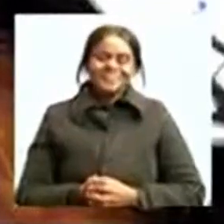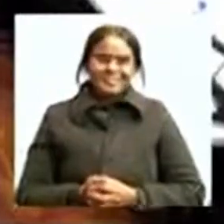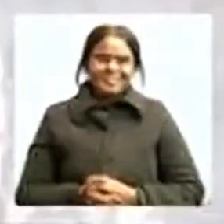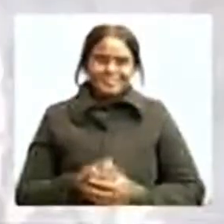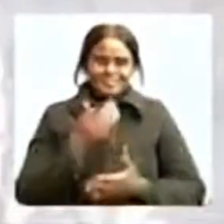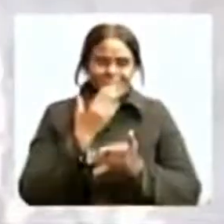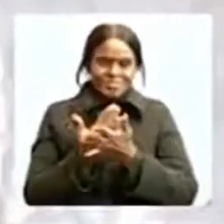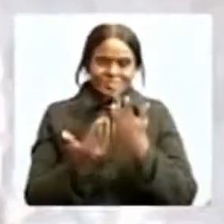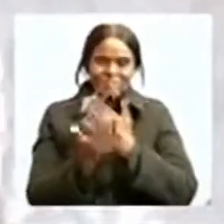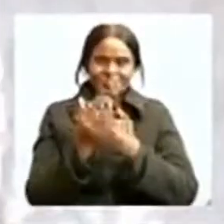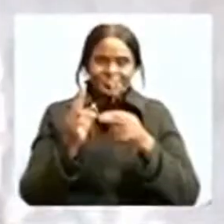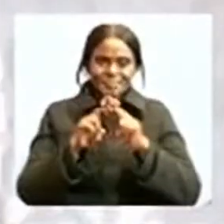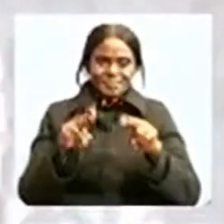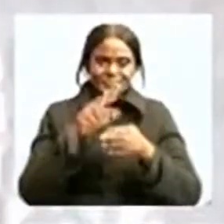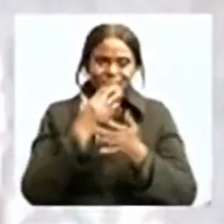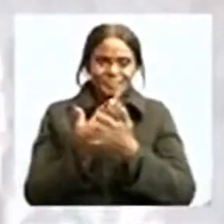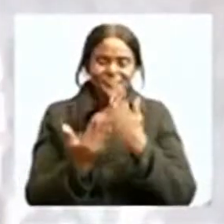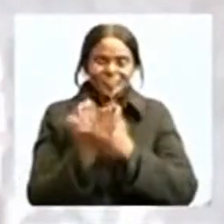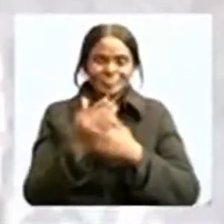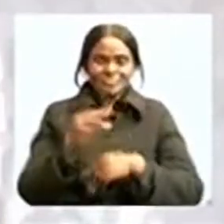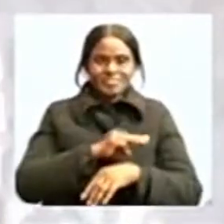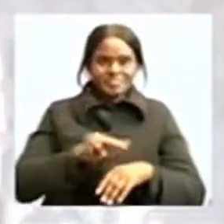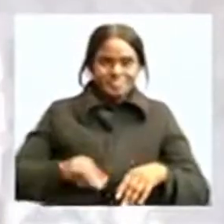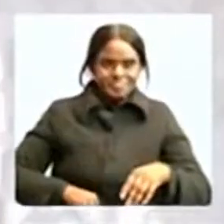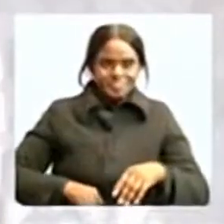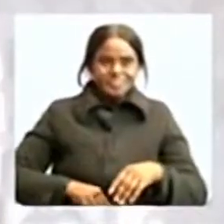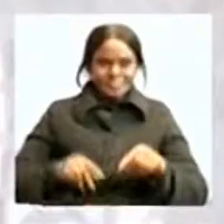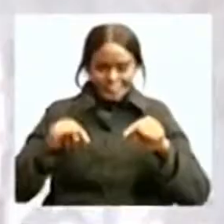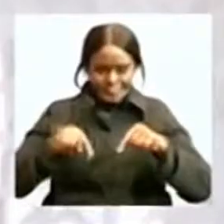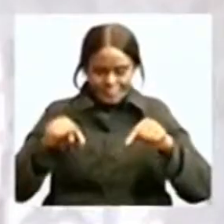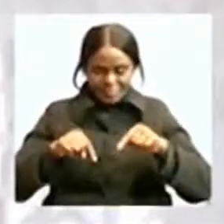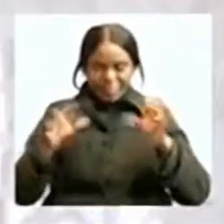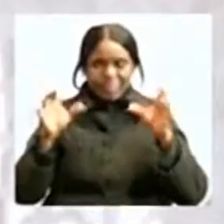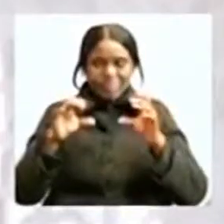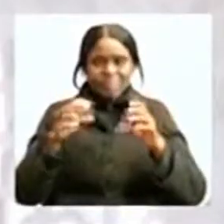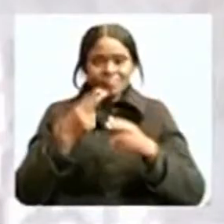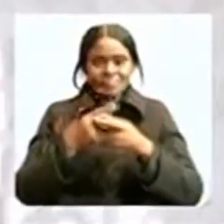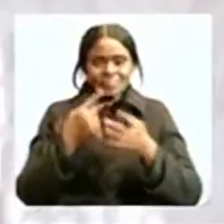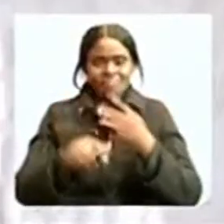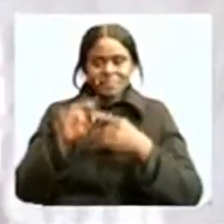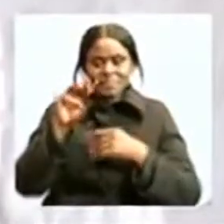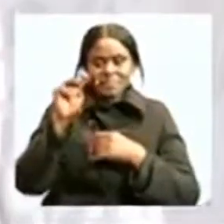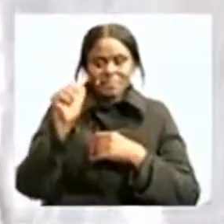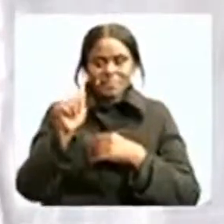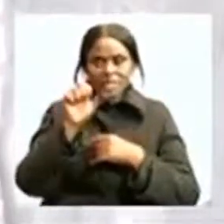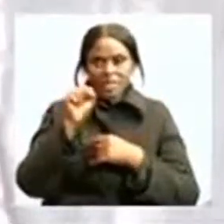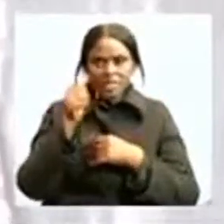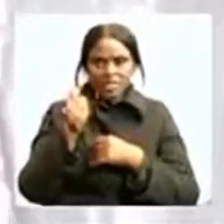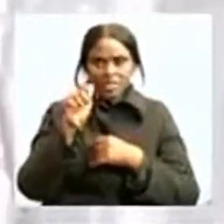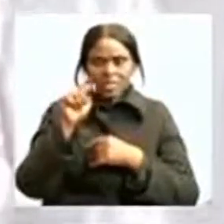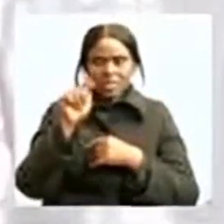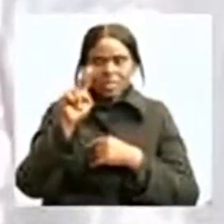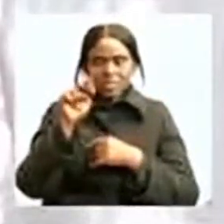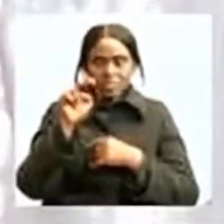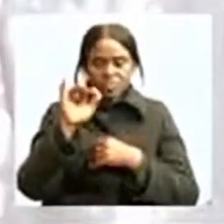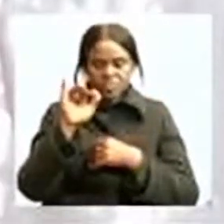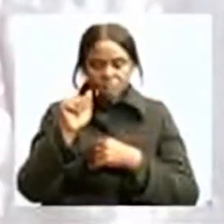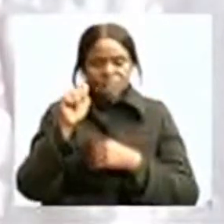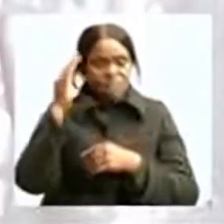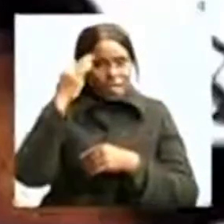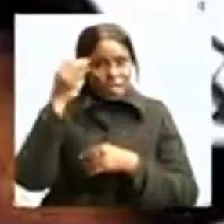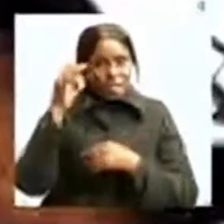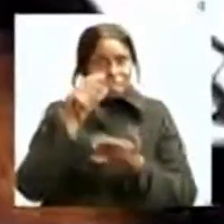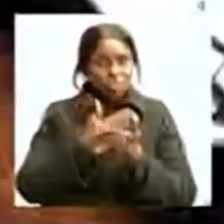Good morning, Chair, and good morning, members of this committee. I'm Satunya Jacob, Head of Procurement in the